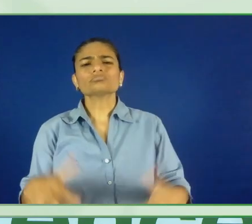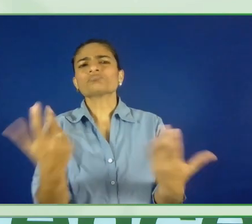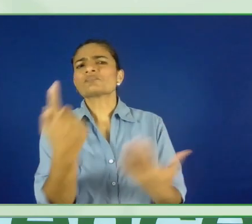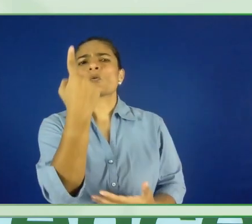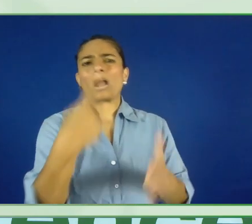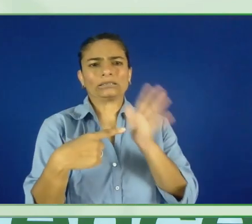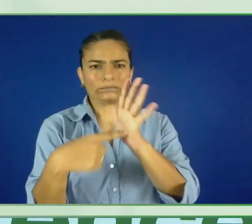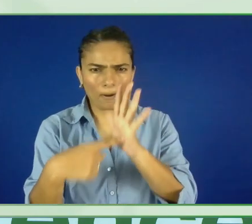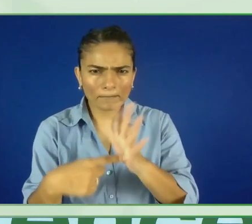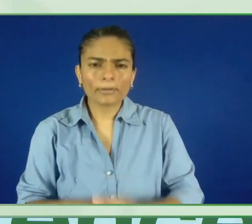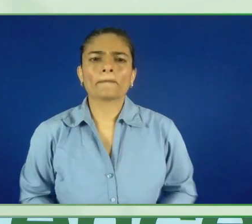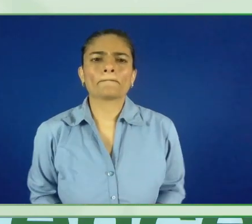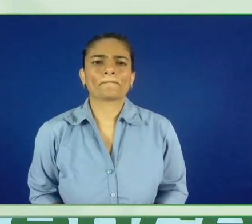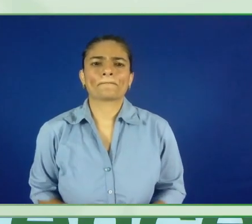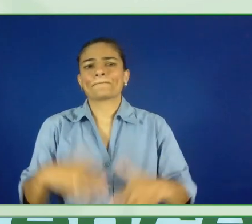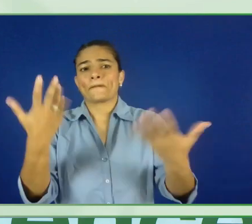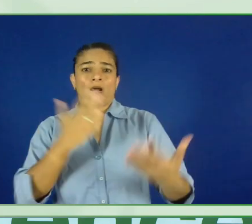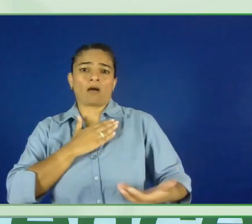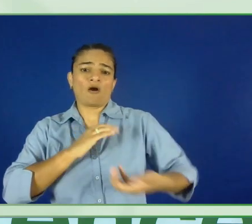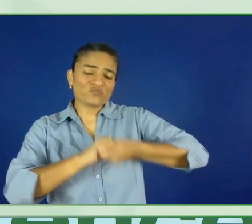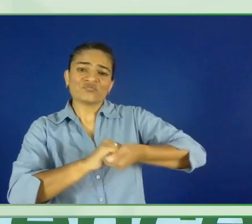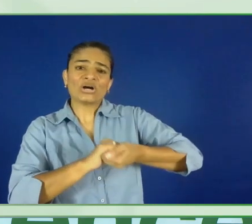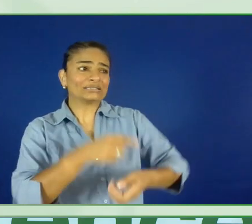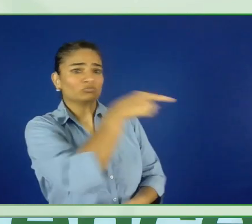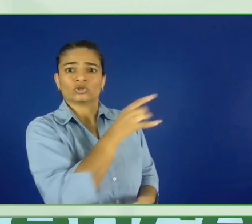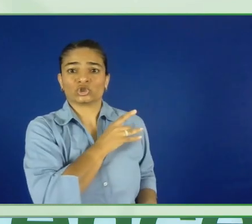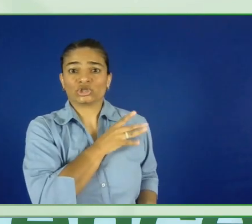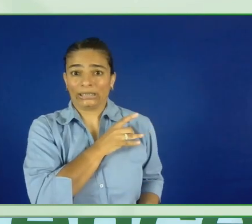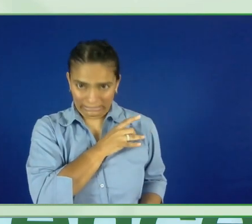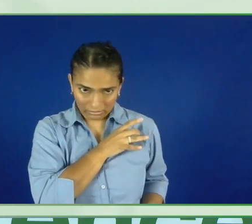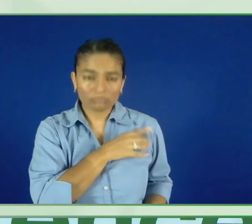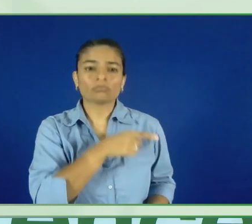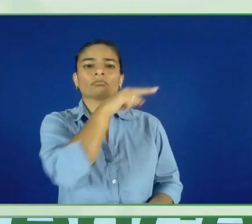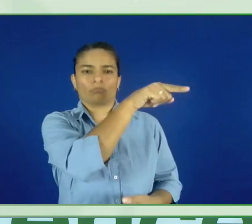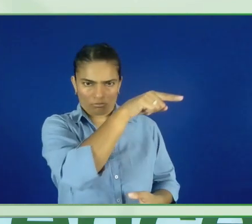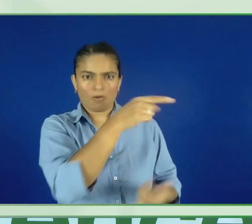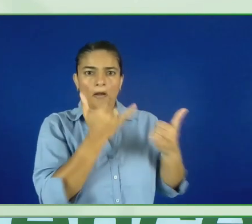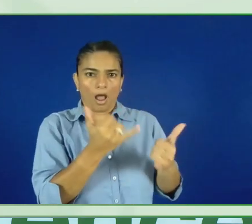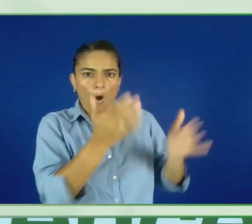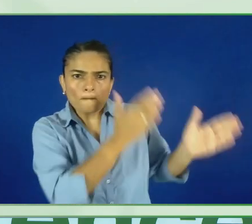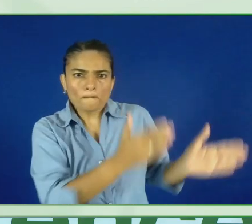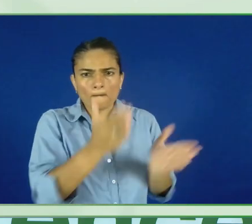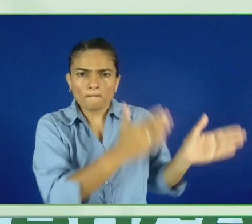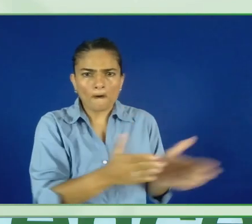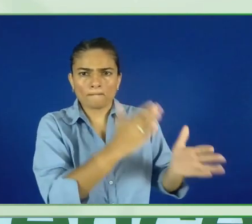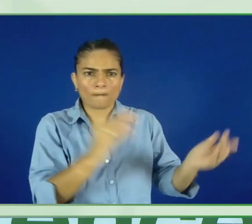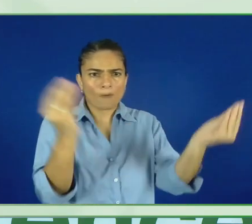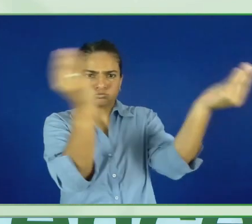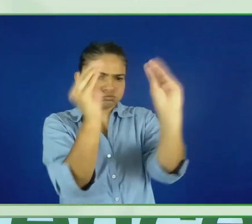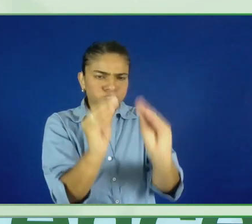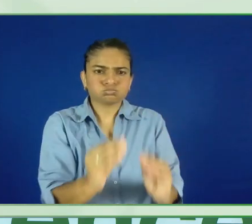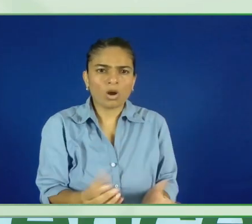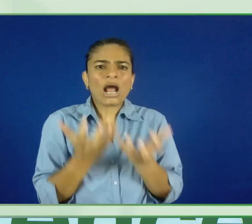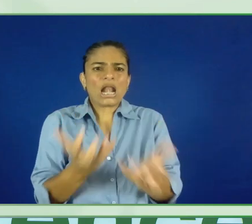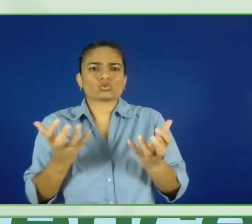actually an example that we're preparing. Fundación Descúbreme has an outstanding number of resources in Spanish language. All the